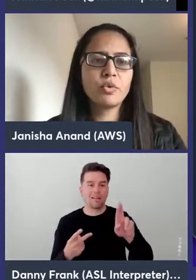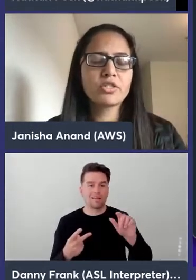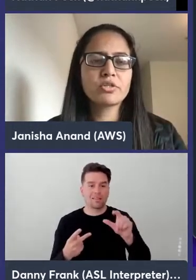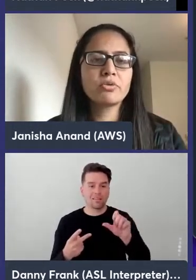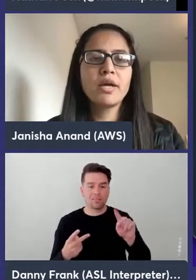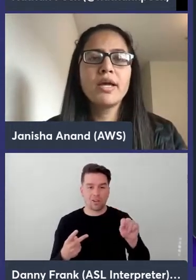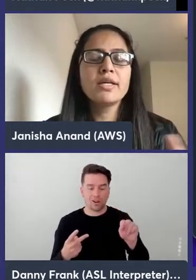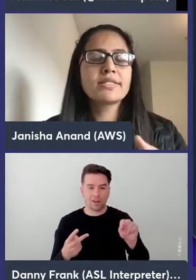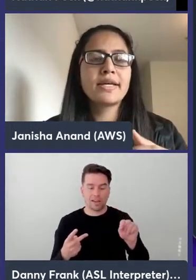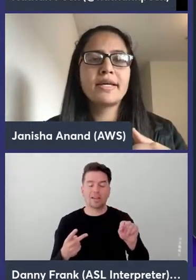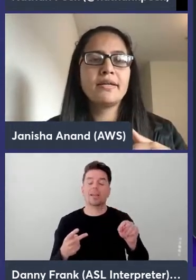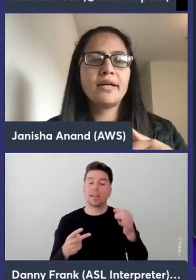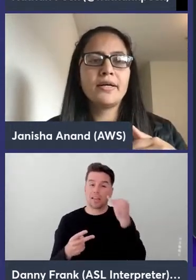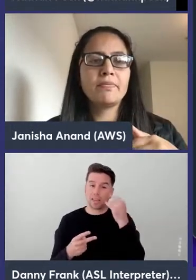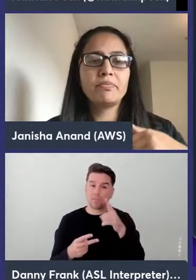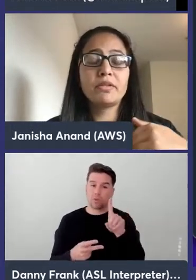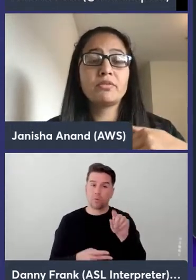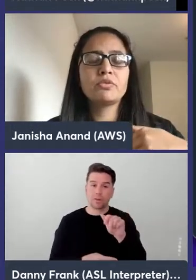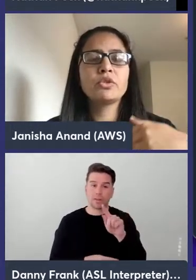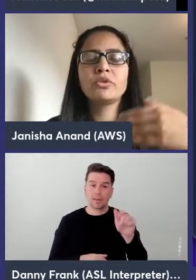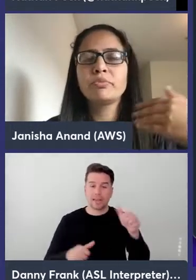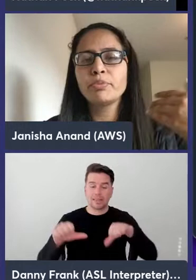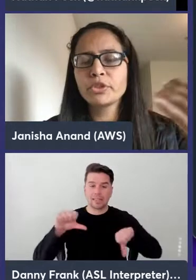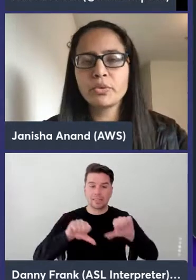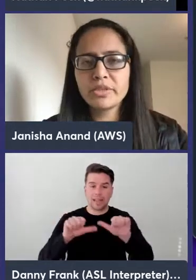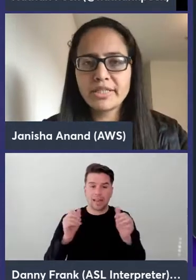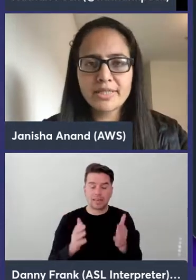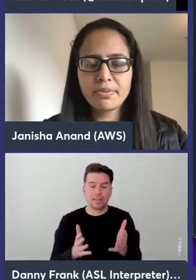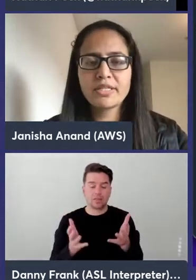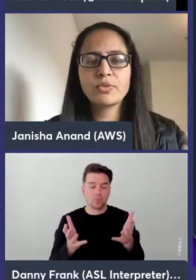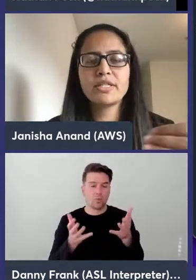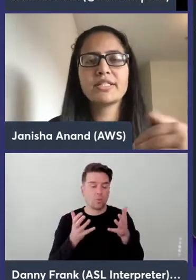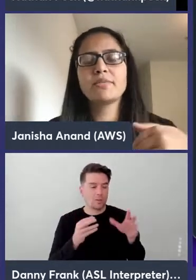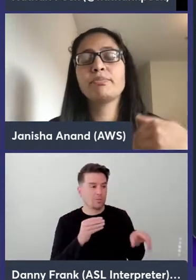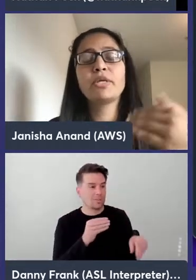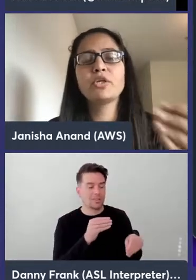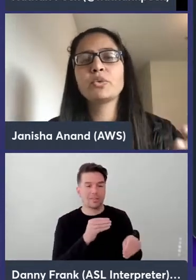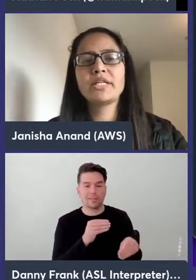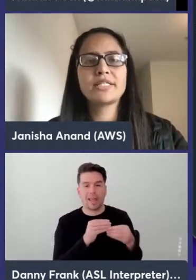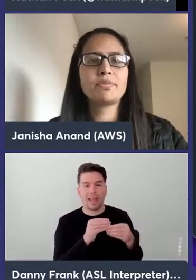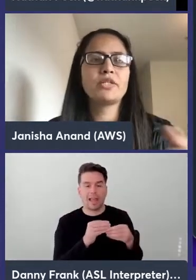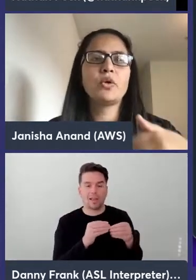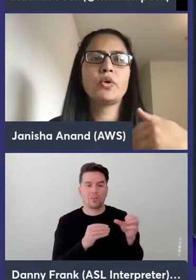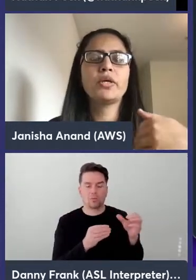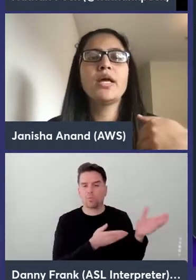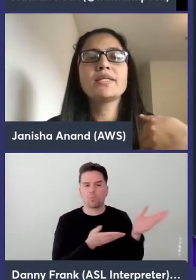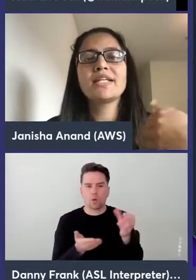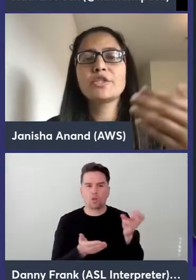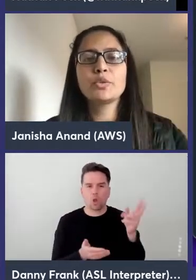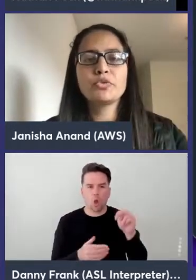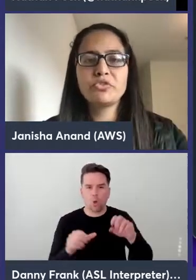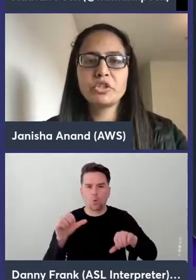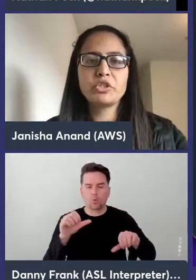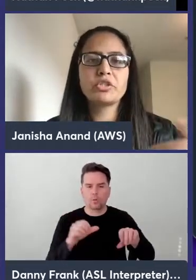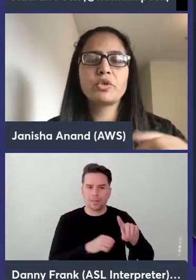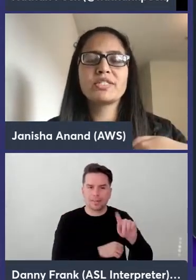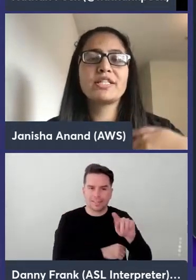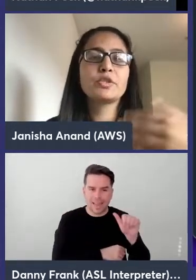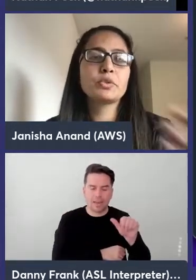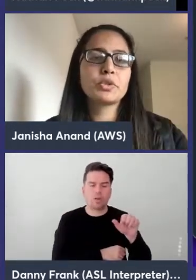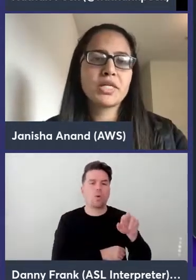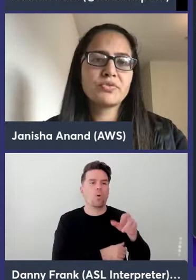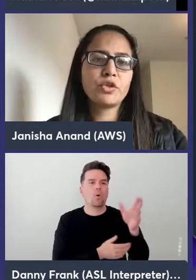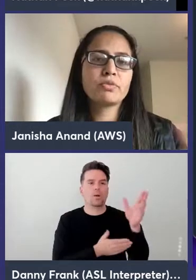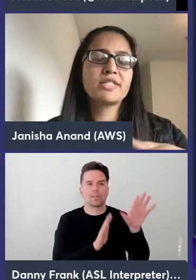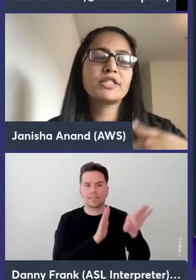scientist who wants to say, put your own data, bring your own data split, or select your own features, or select